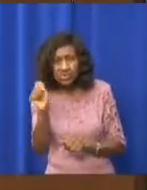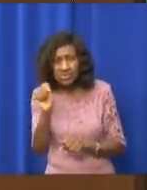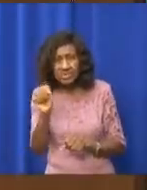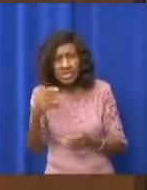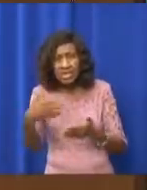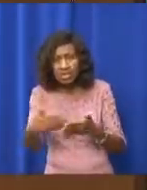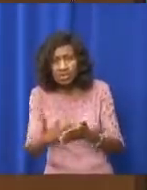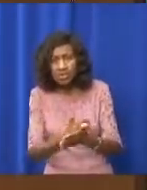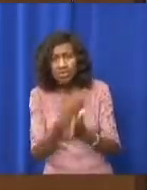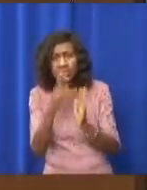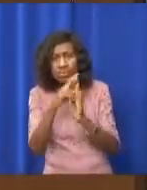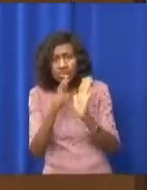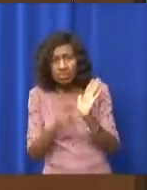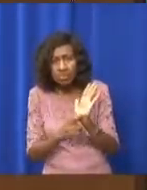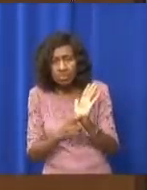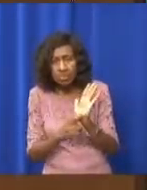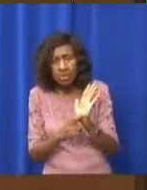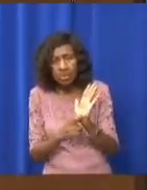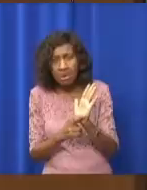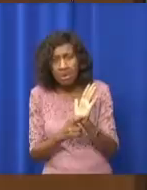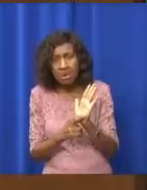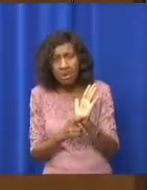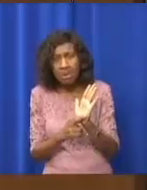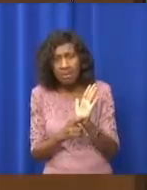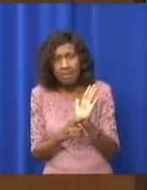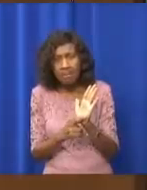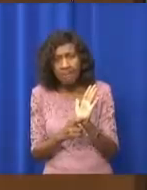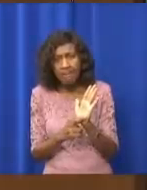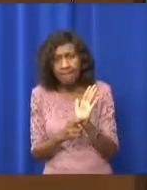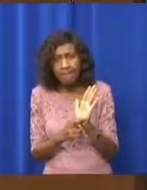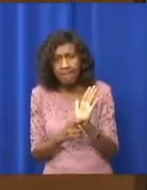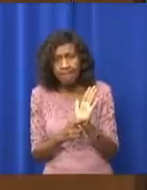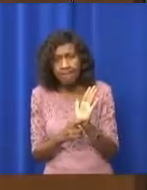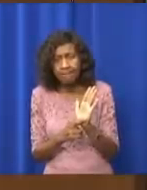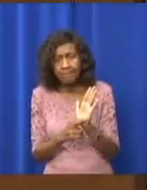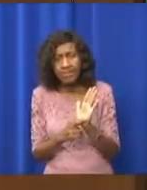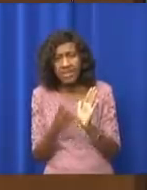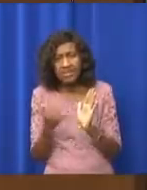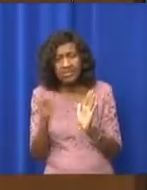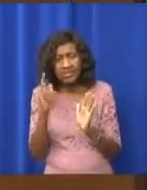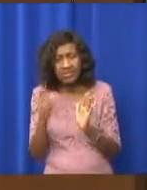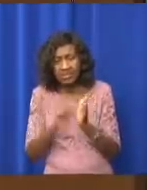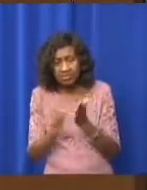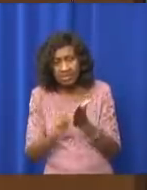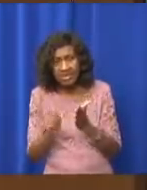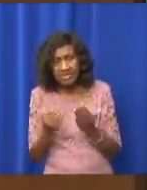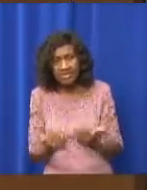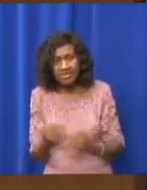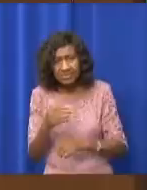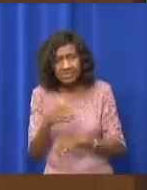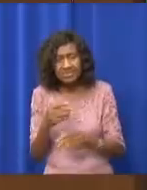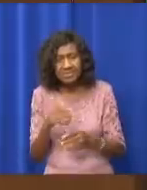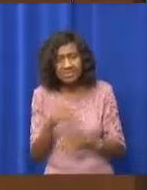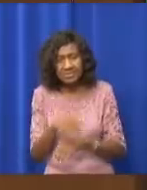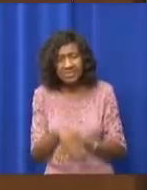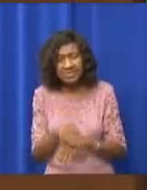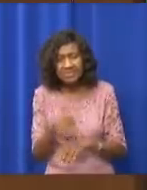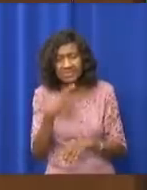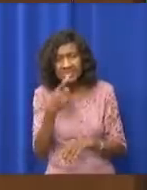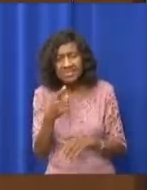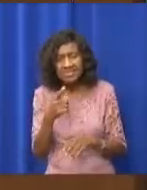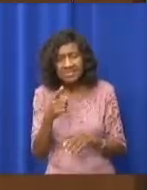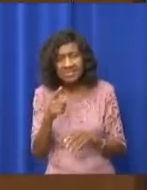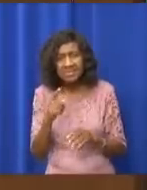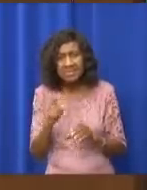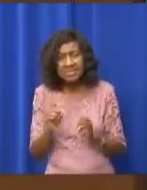new shelter-in-place regulations come into force or come into effect, and they will be gazetted this evening. The period of exercise will be increased